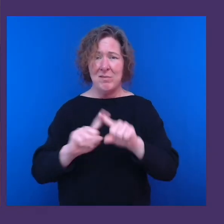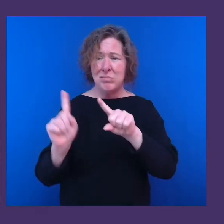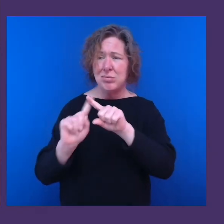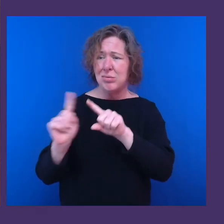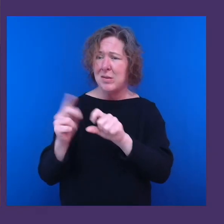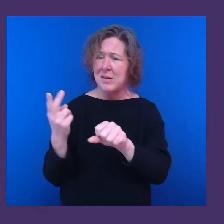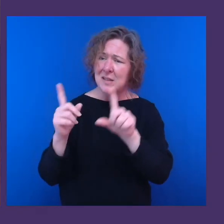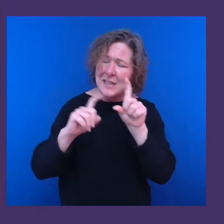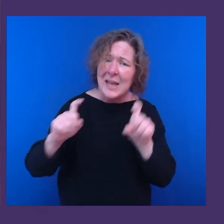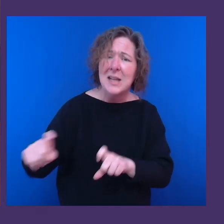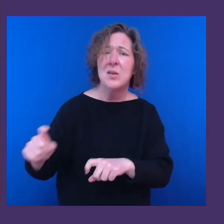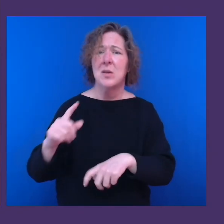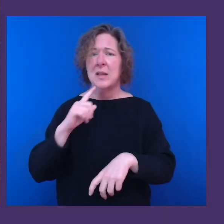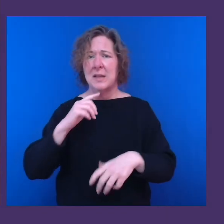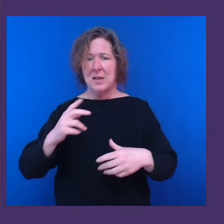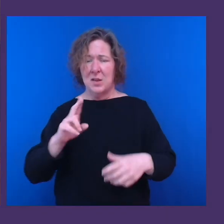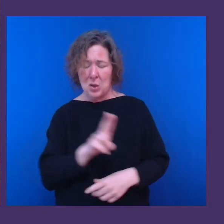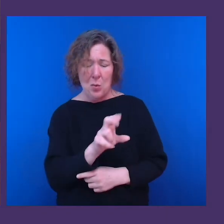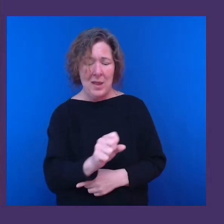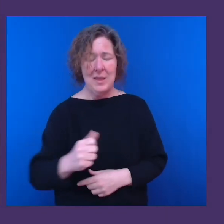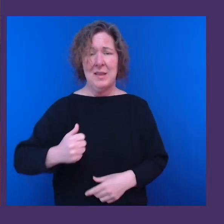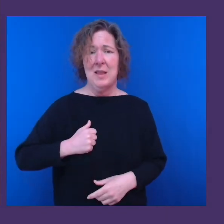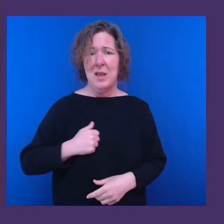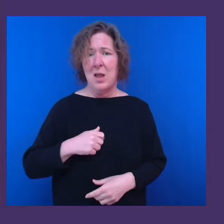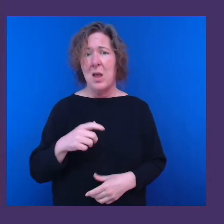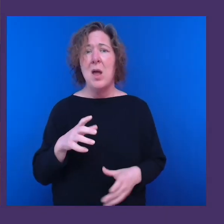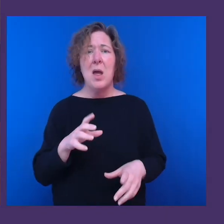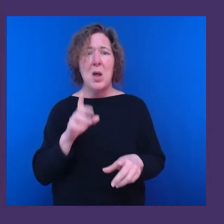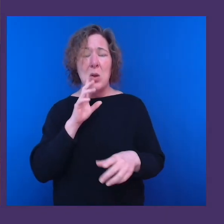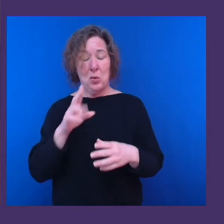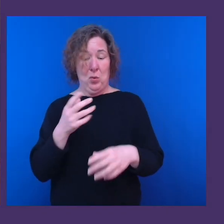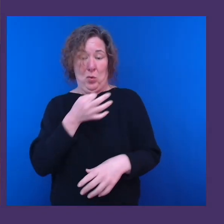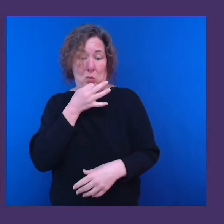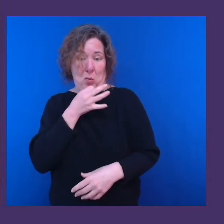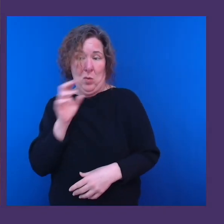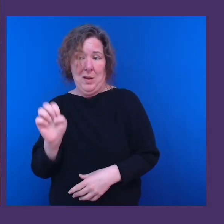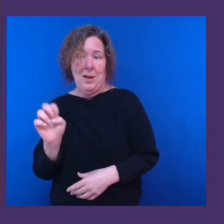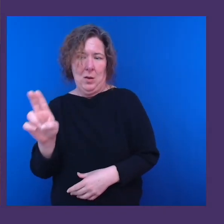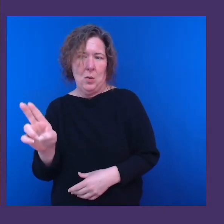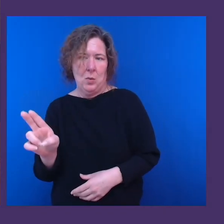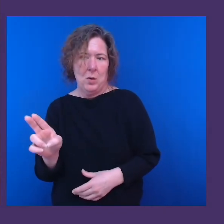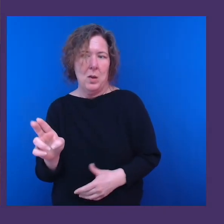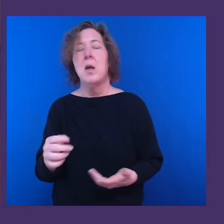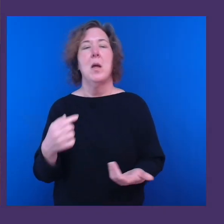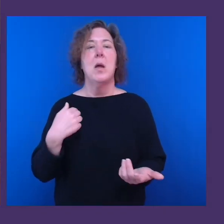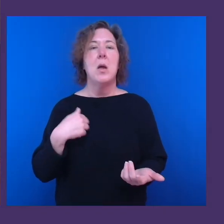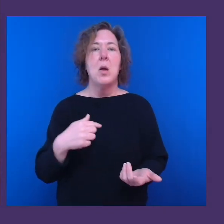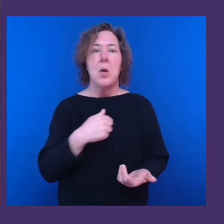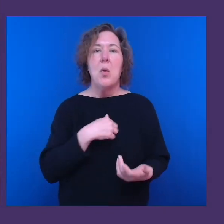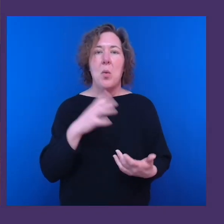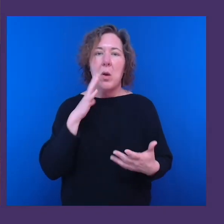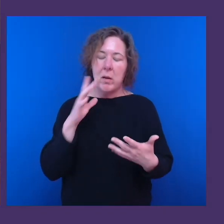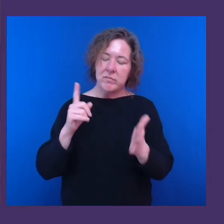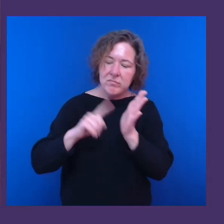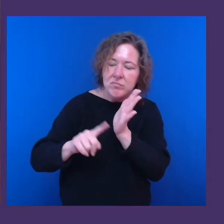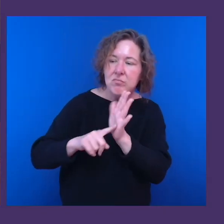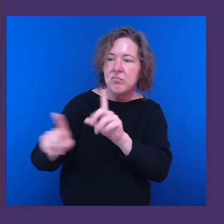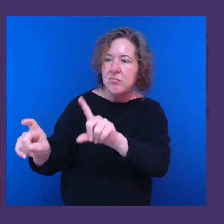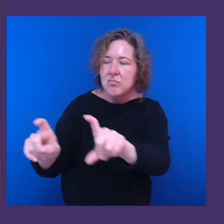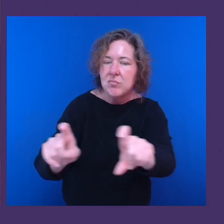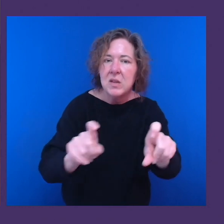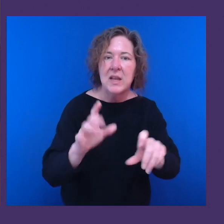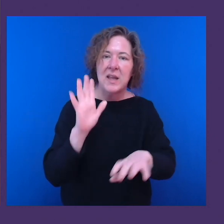live with a disability. We're soon going to be in the EU as well. And we run surveys often with our community just to get their insights and perspectives on